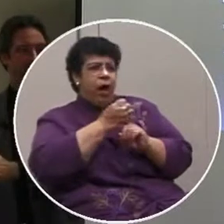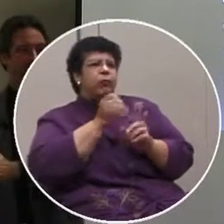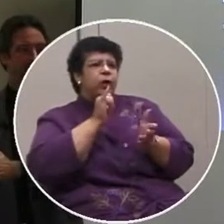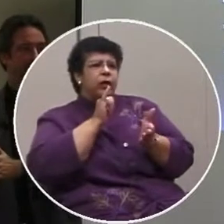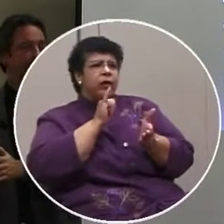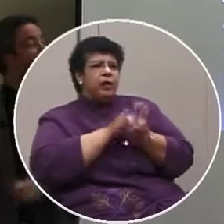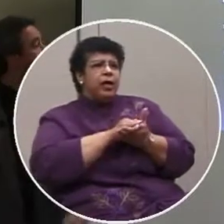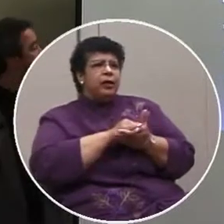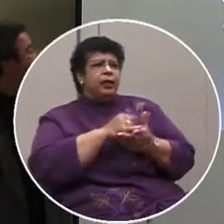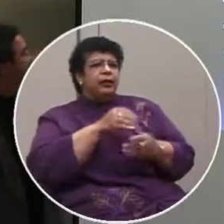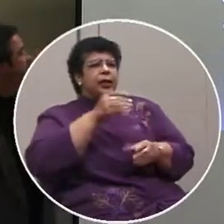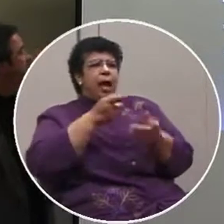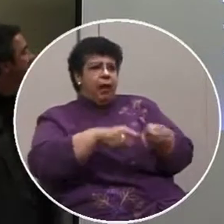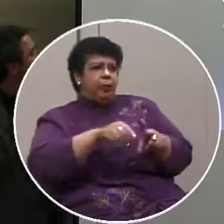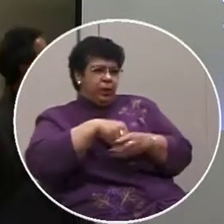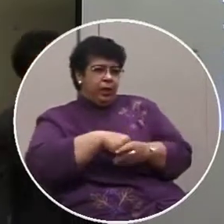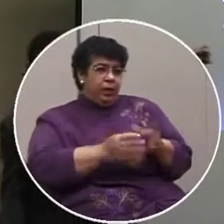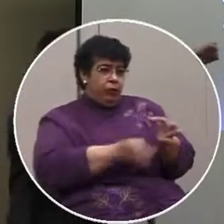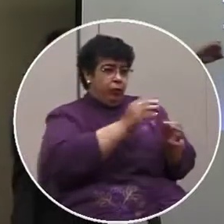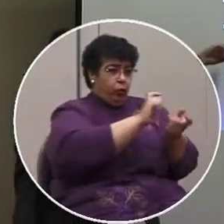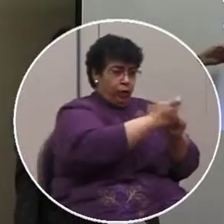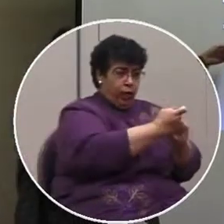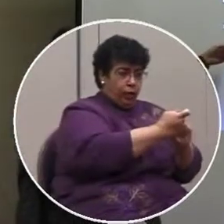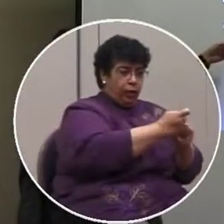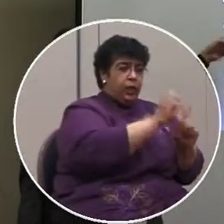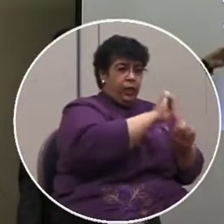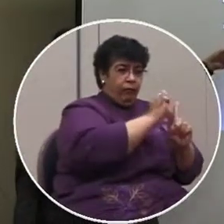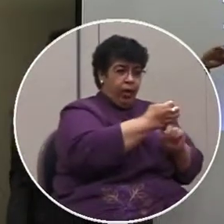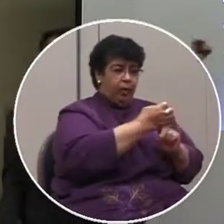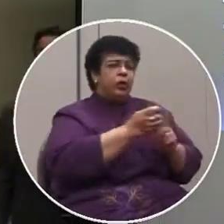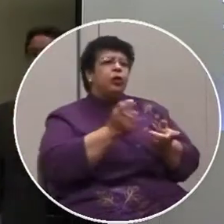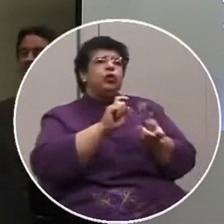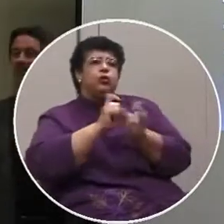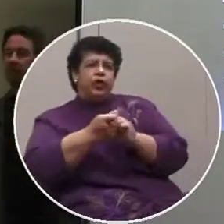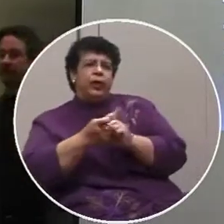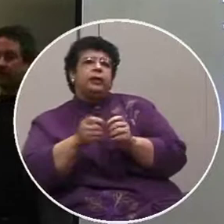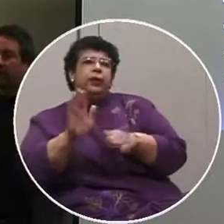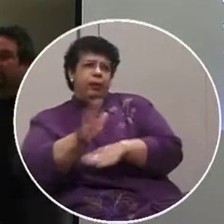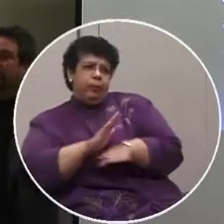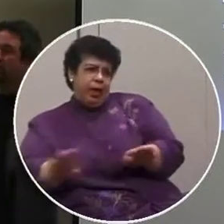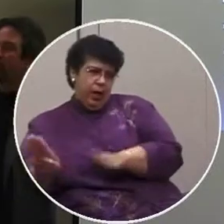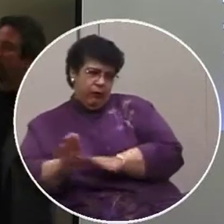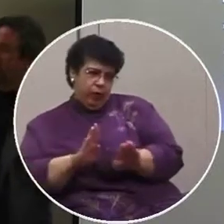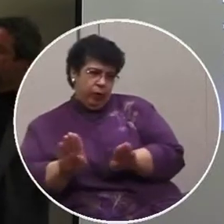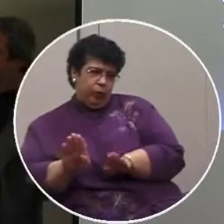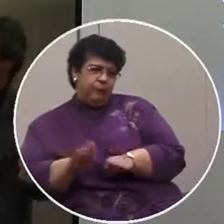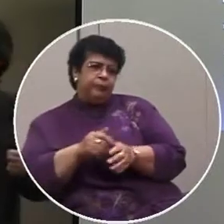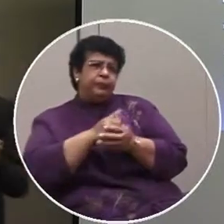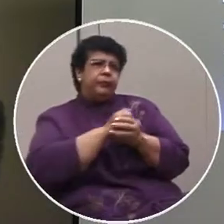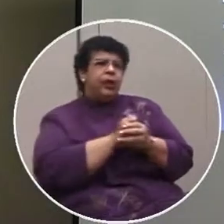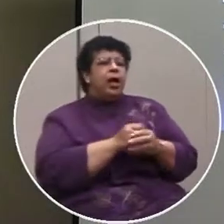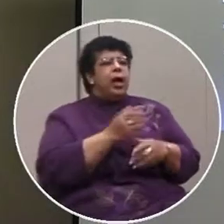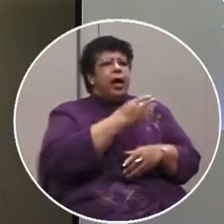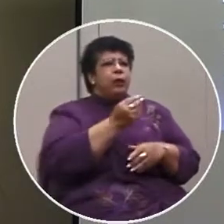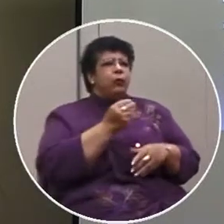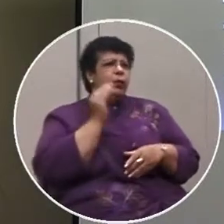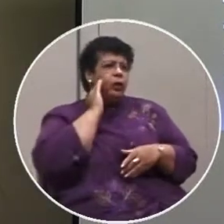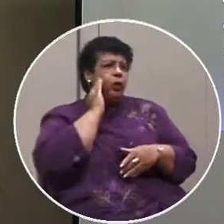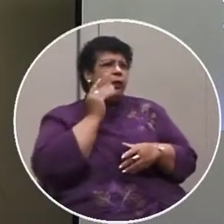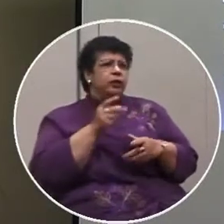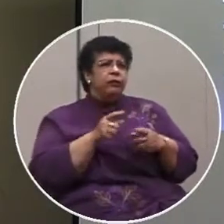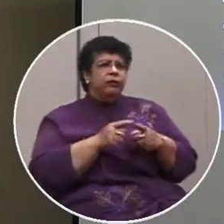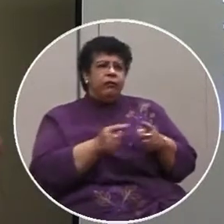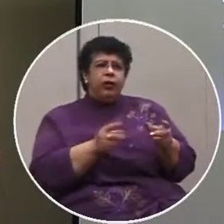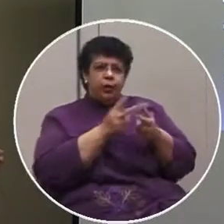the behavior. Data is critical. One of the things that we know very clearly, both in academics and in